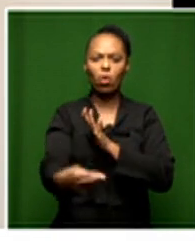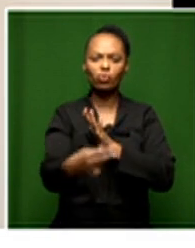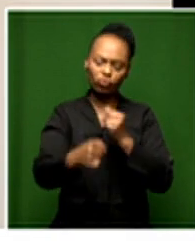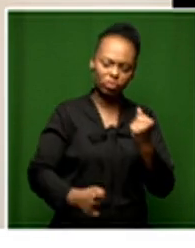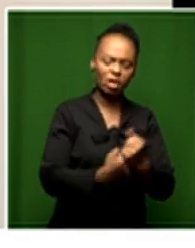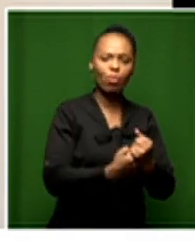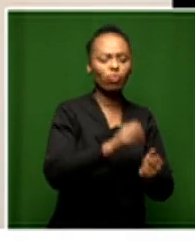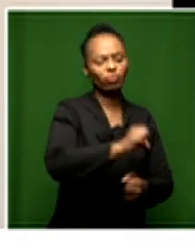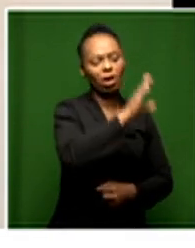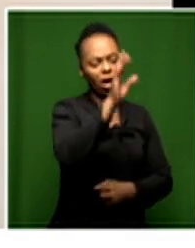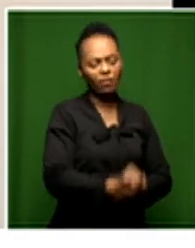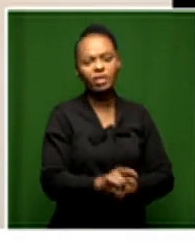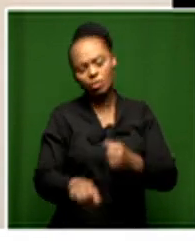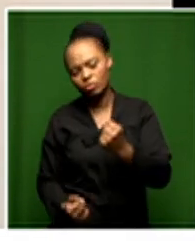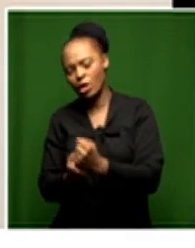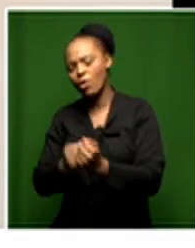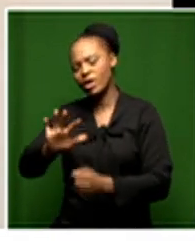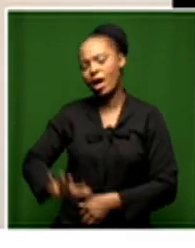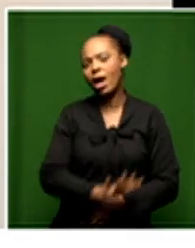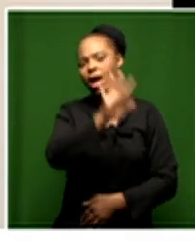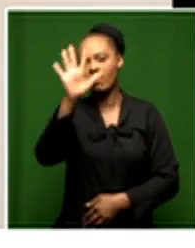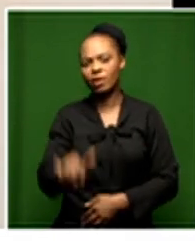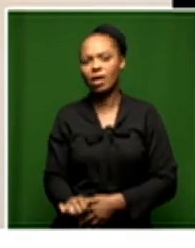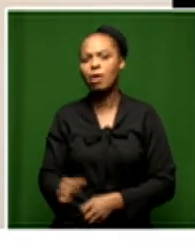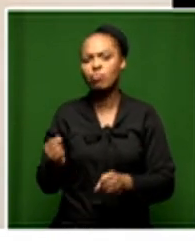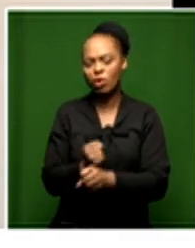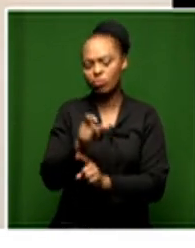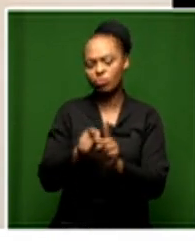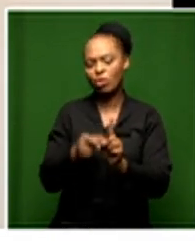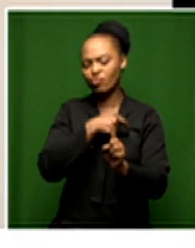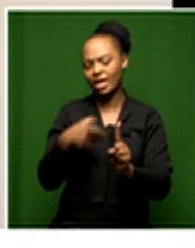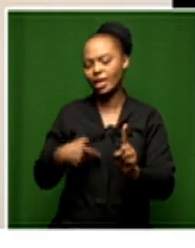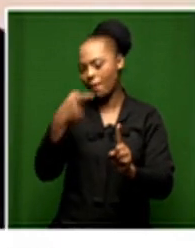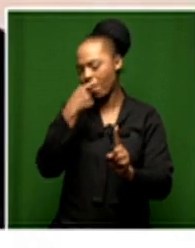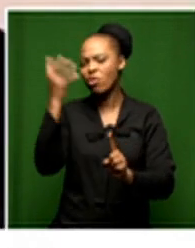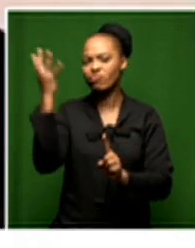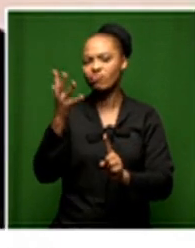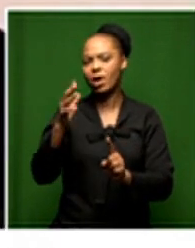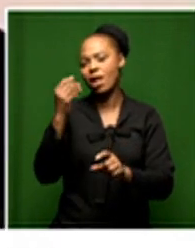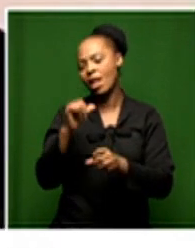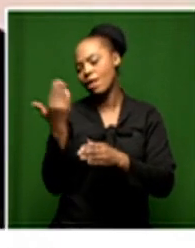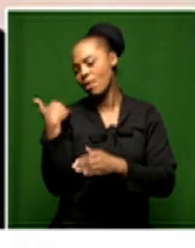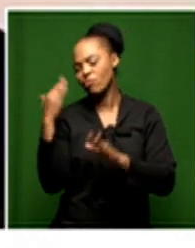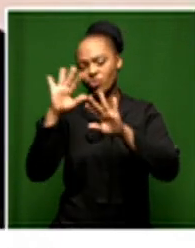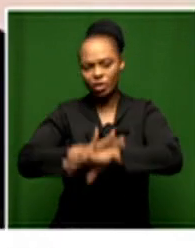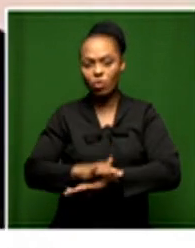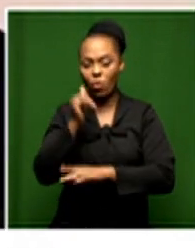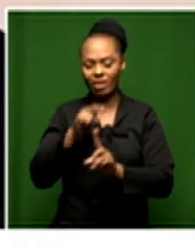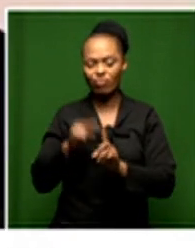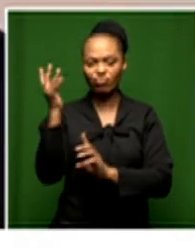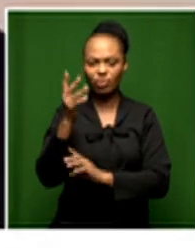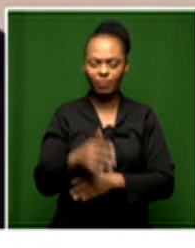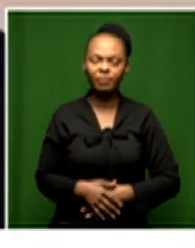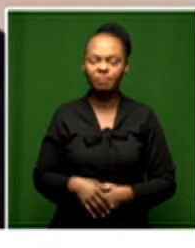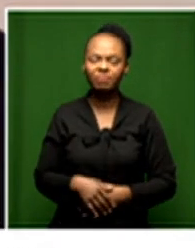Africa, as President Ramaphosa mentioned last night during his speech. And of course, Ambassador, as you point out, and